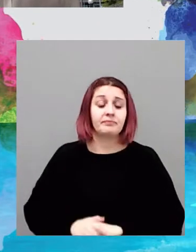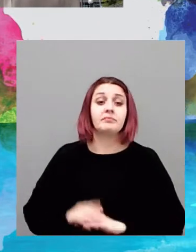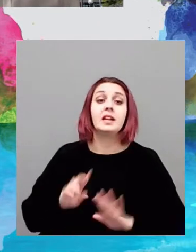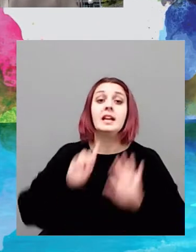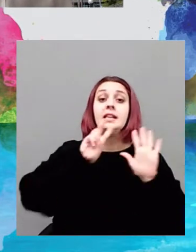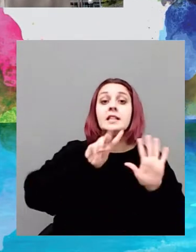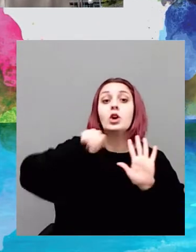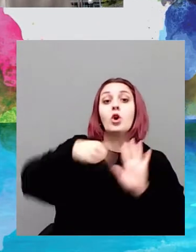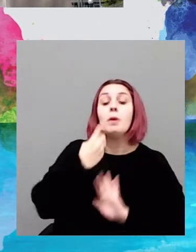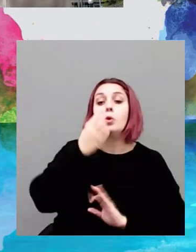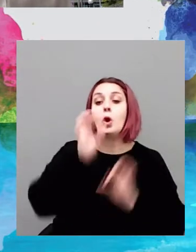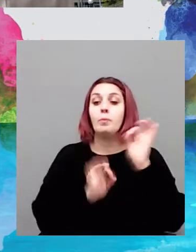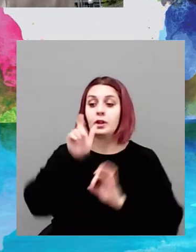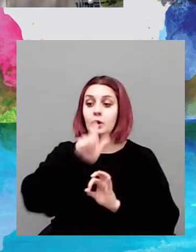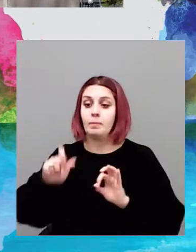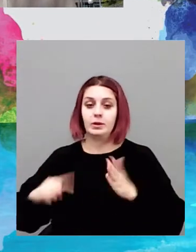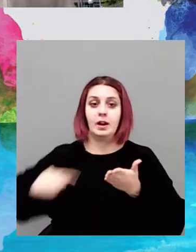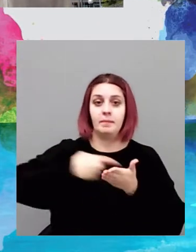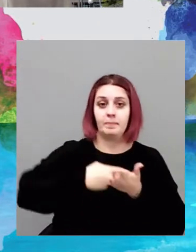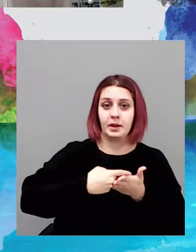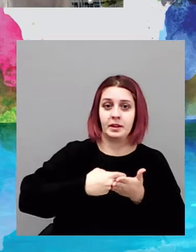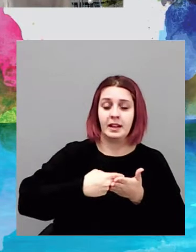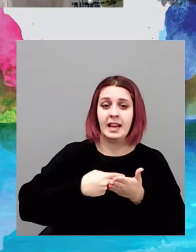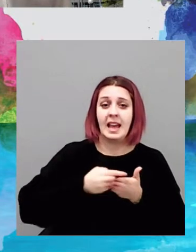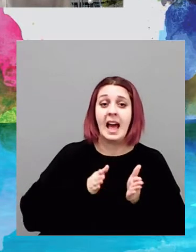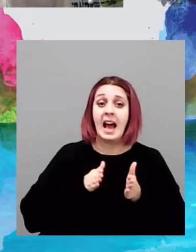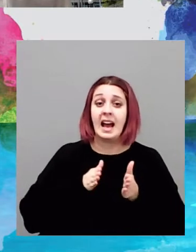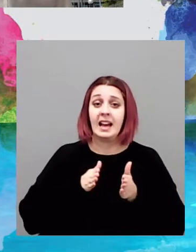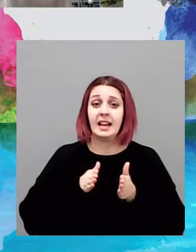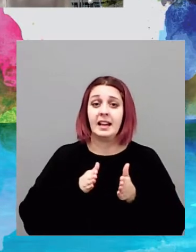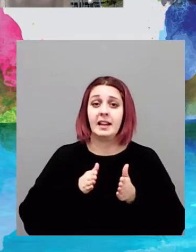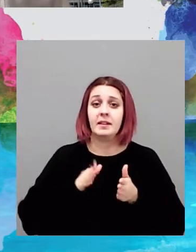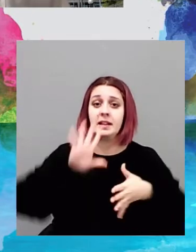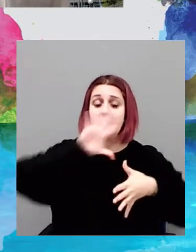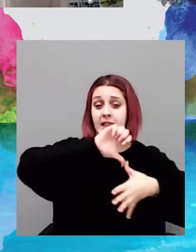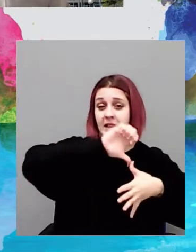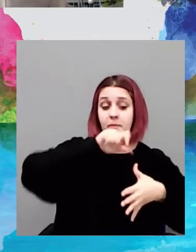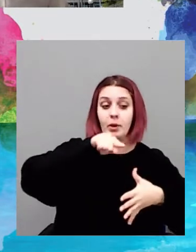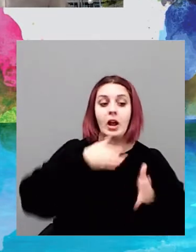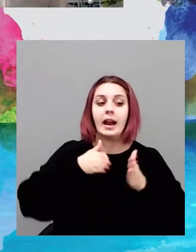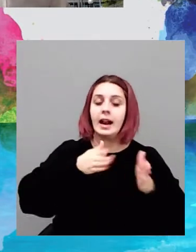Now, 7.1% of the people sign up are from Latin America,